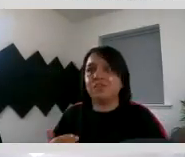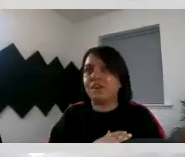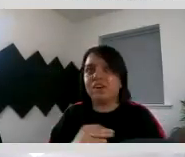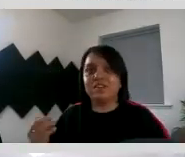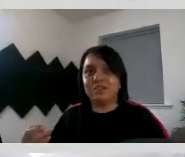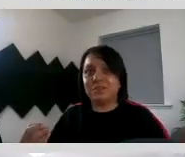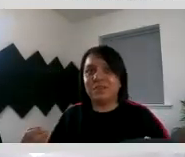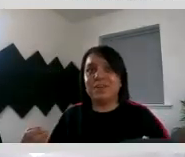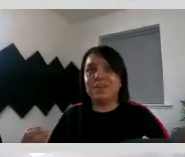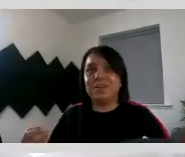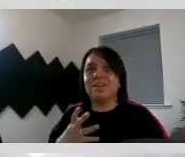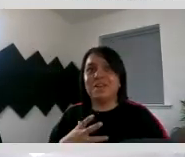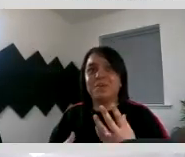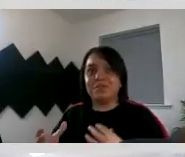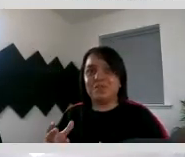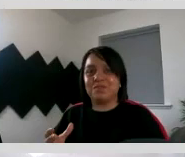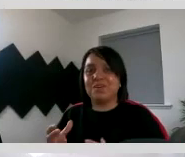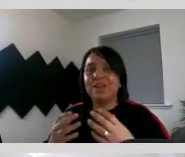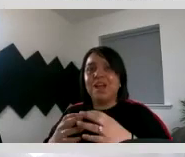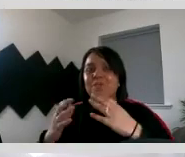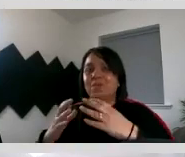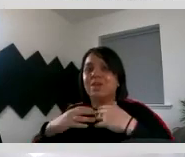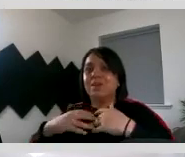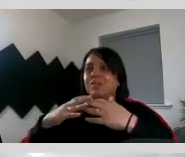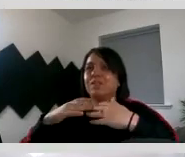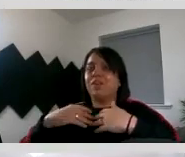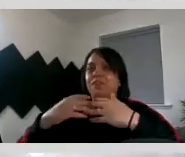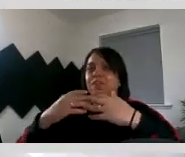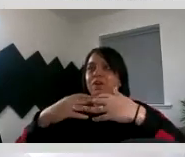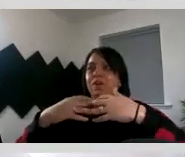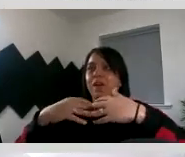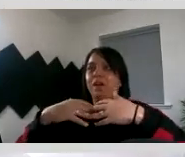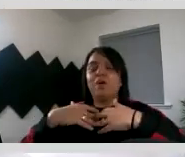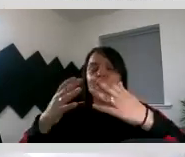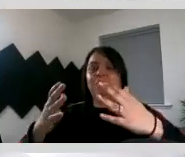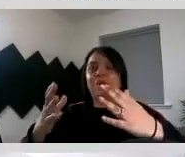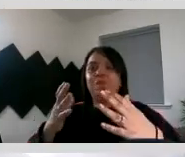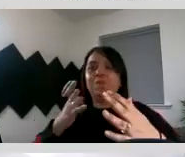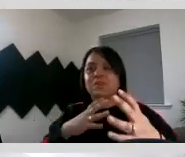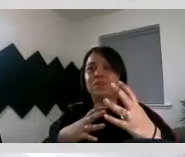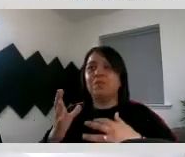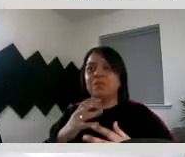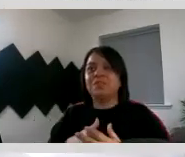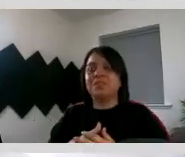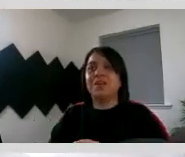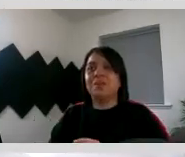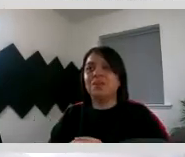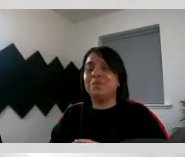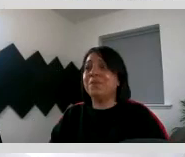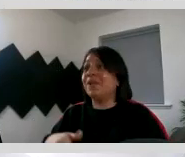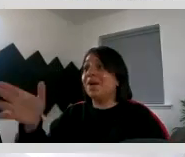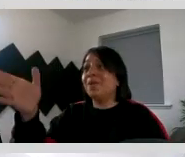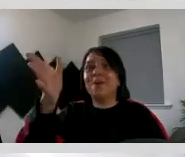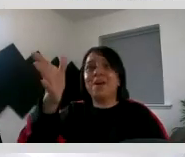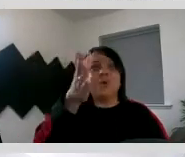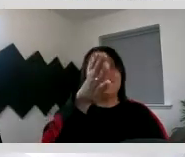Huddersfield, I think Huddersfield is predominantly multicultural, but the further up you go, the more you'll see British people. You'll be